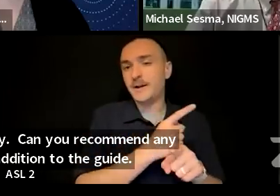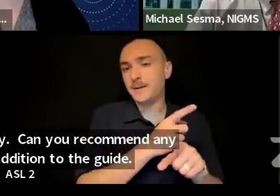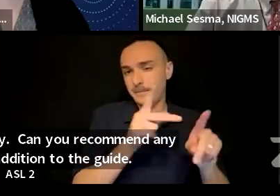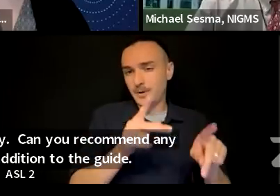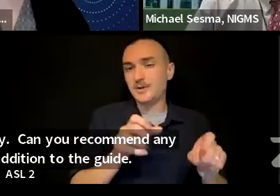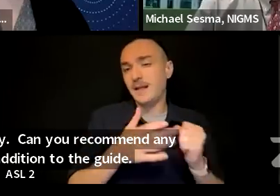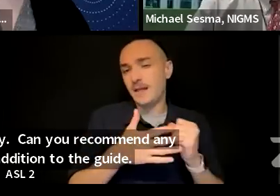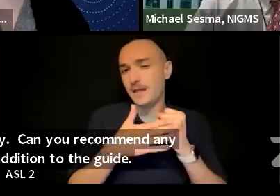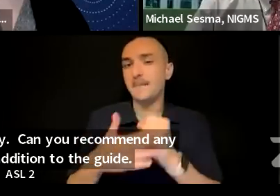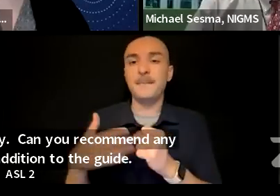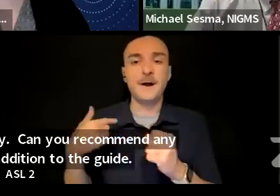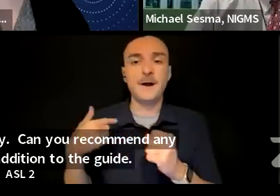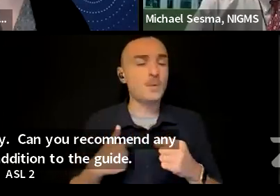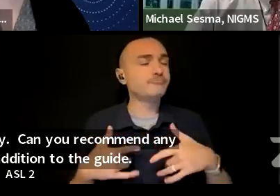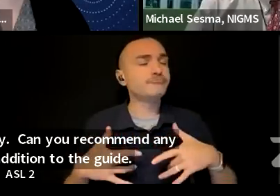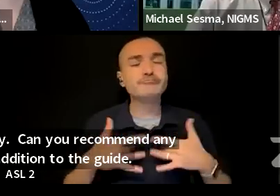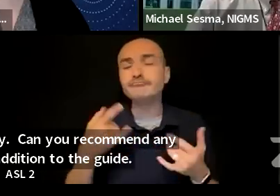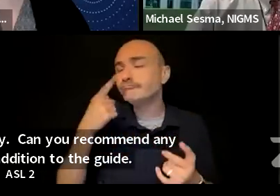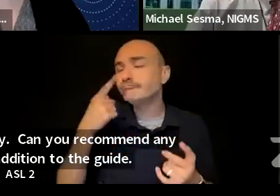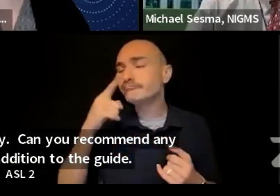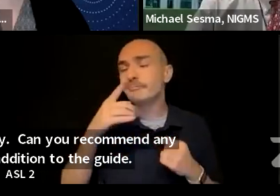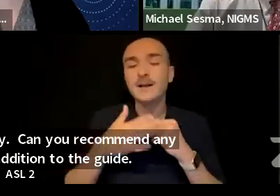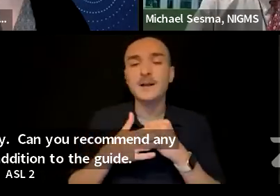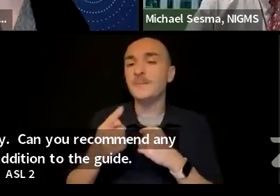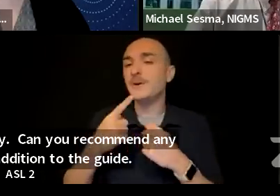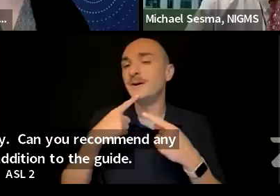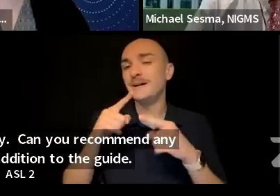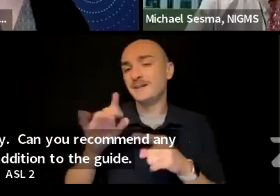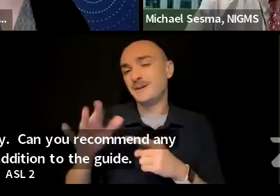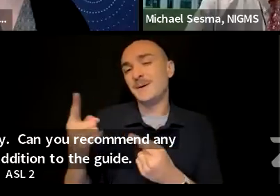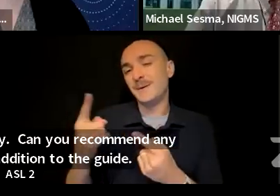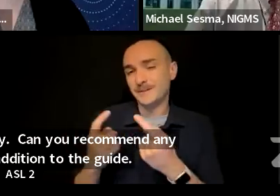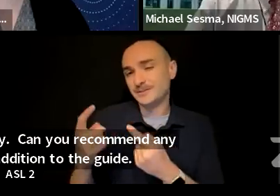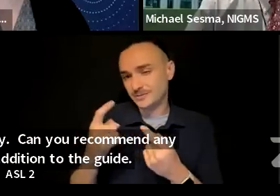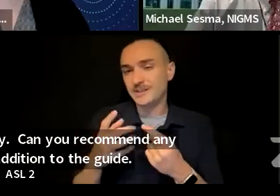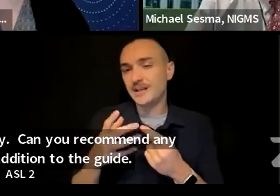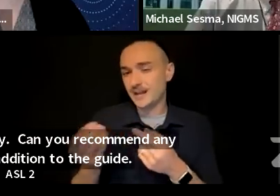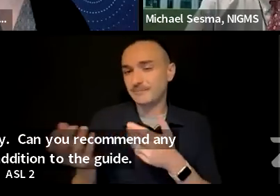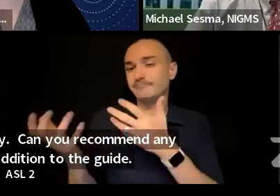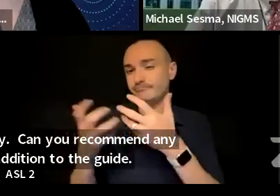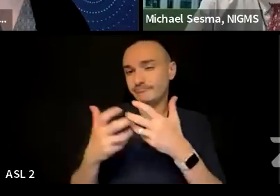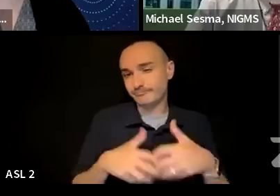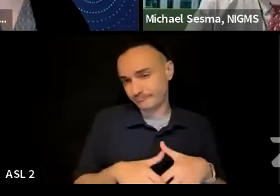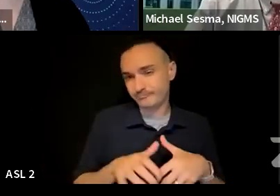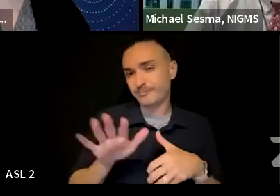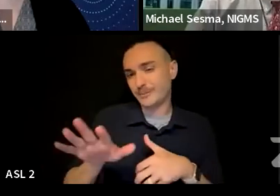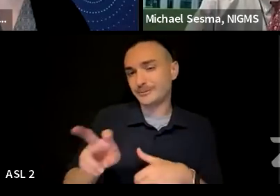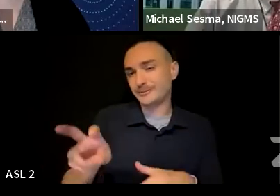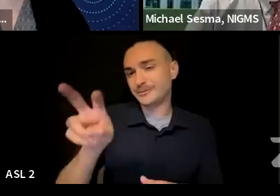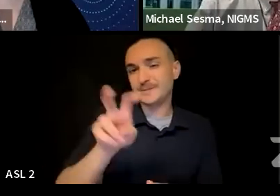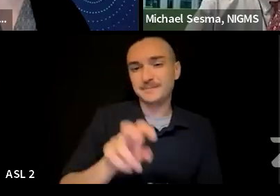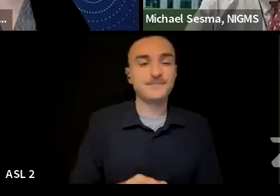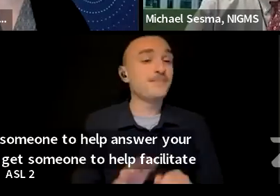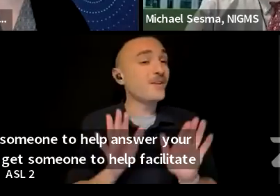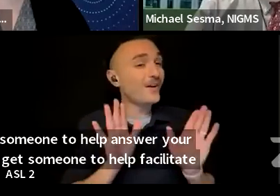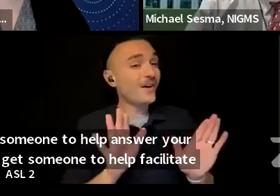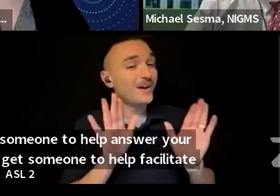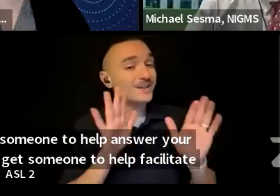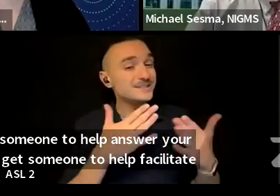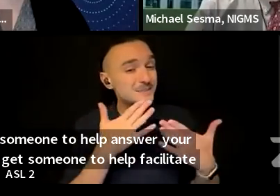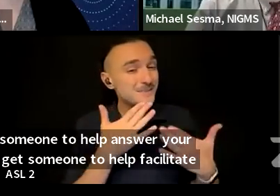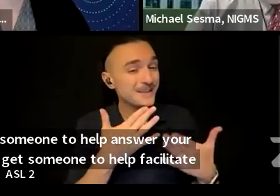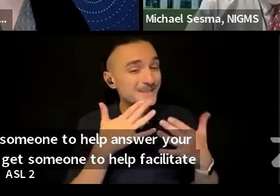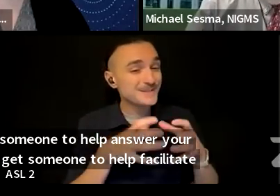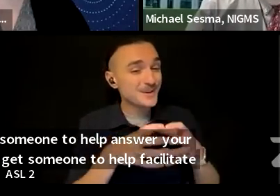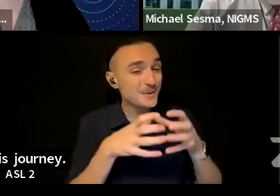happy to get you to the right place and answer your questions to facilitate you on this journey. Awesome. Well, thank you so much. Well,